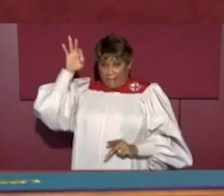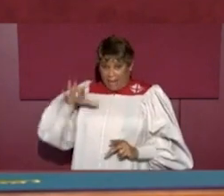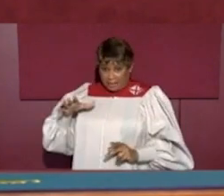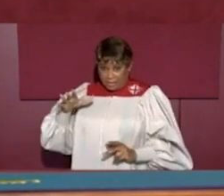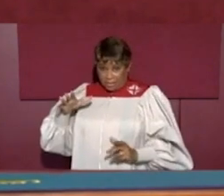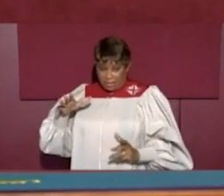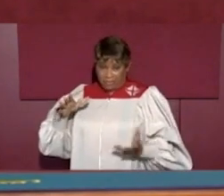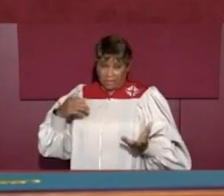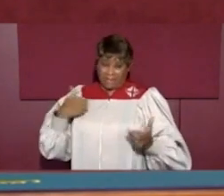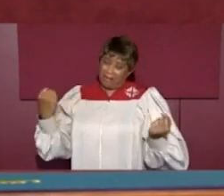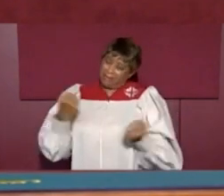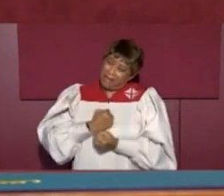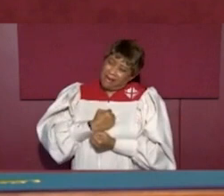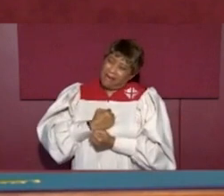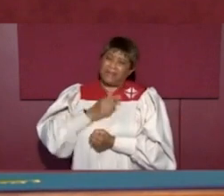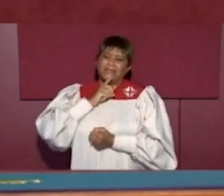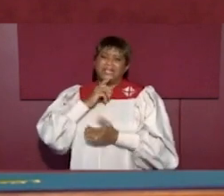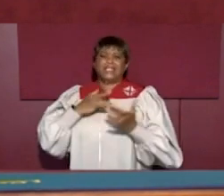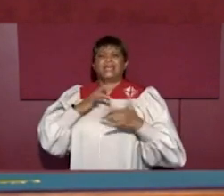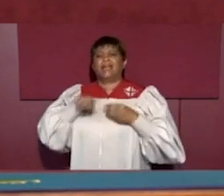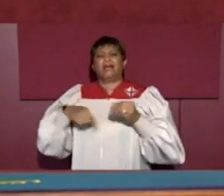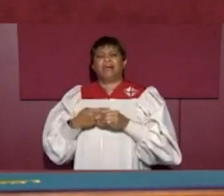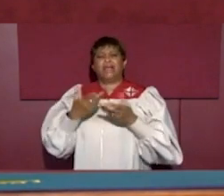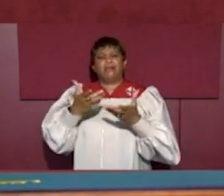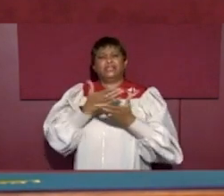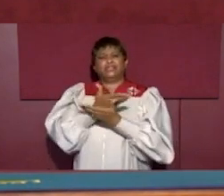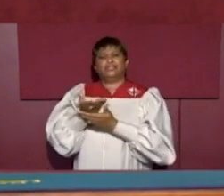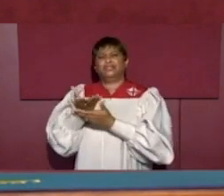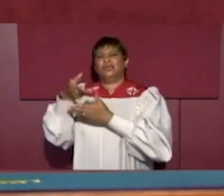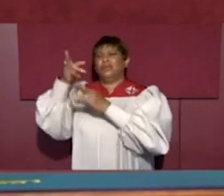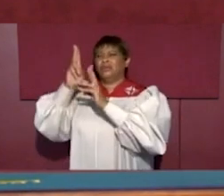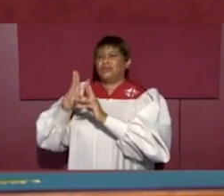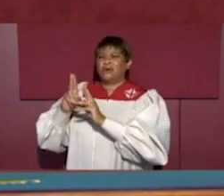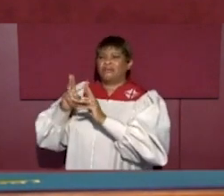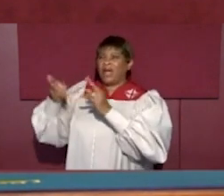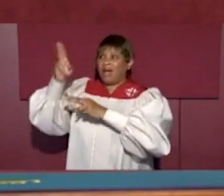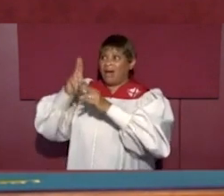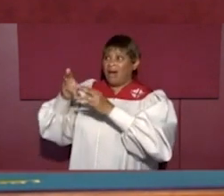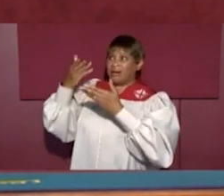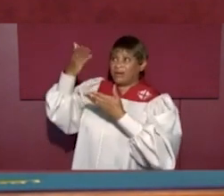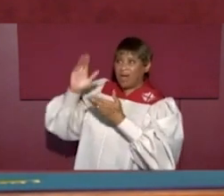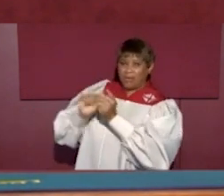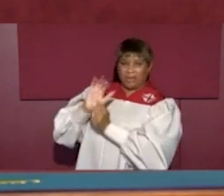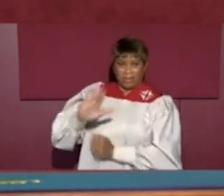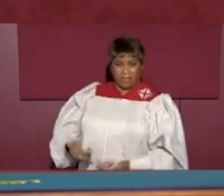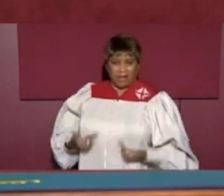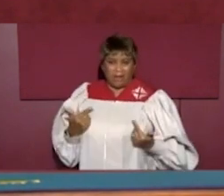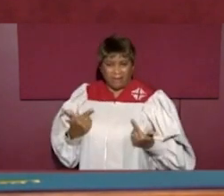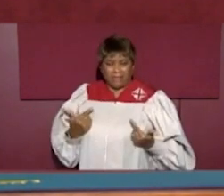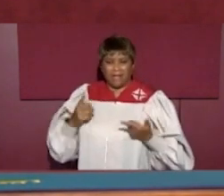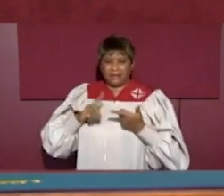who I love and I care about, I want you to glorify God. I want you to honor him with your life.